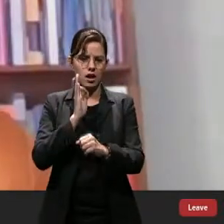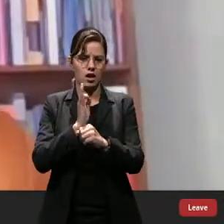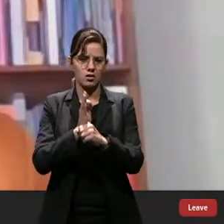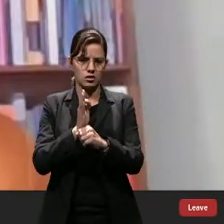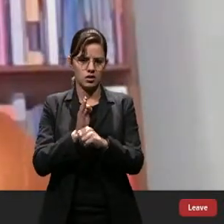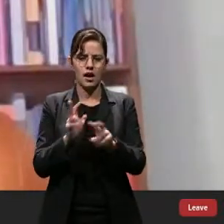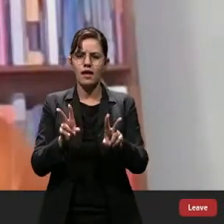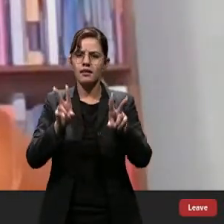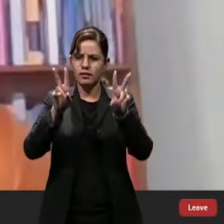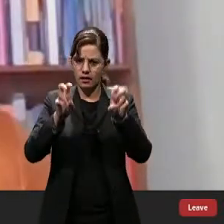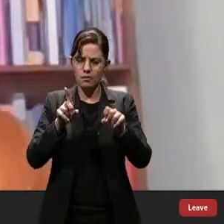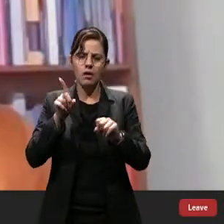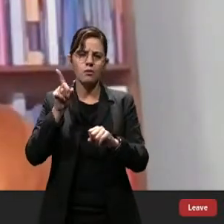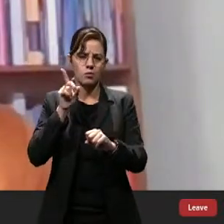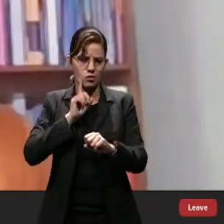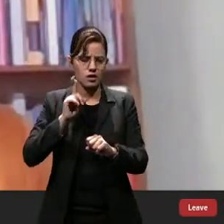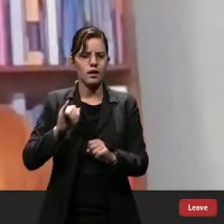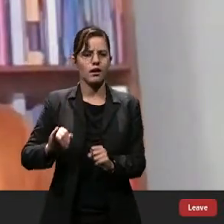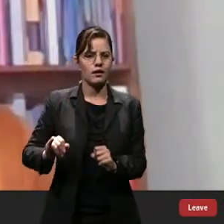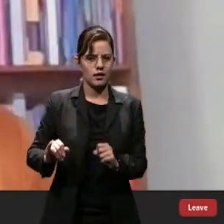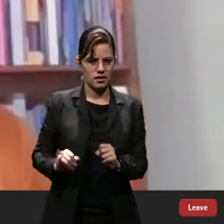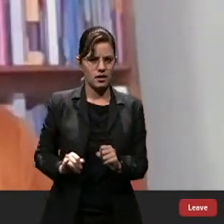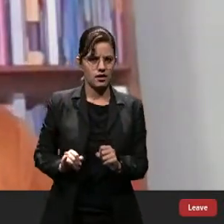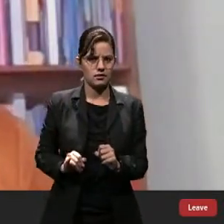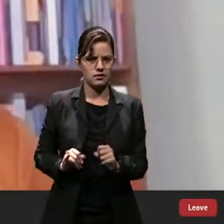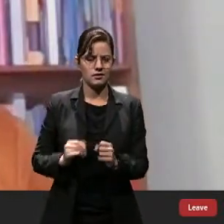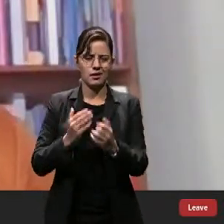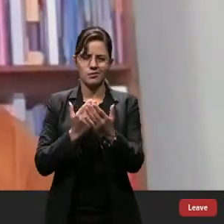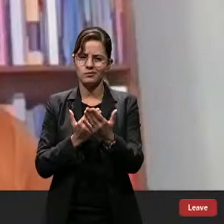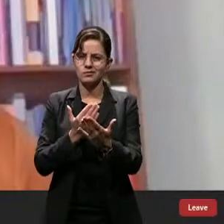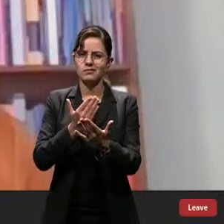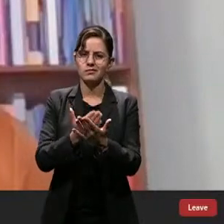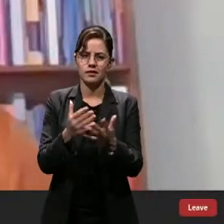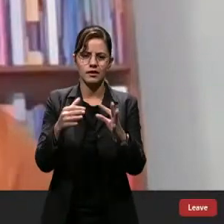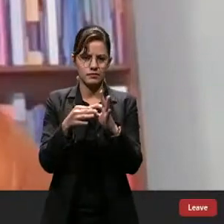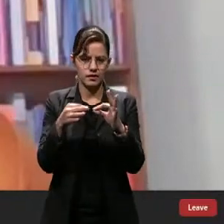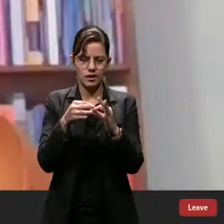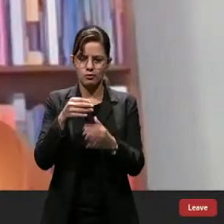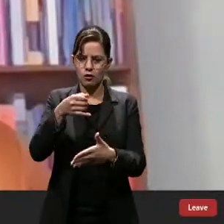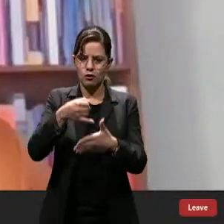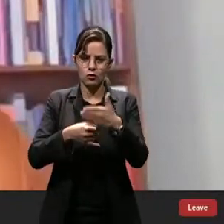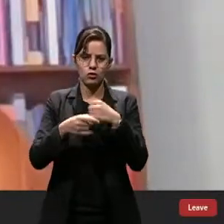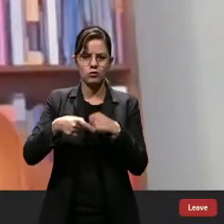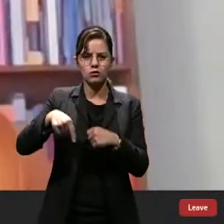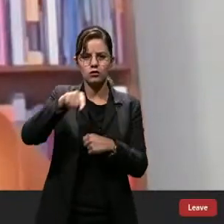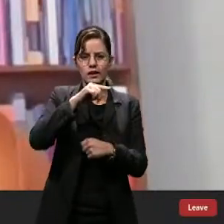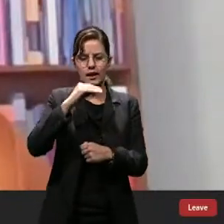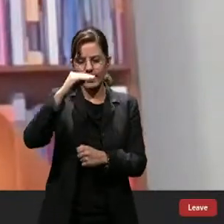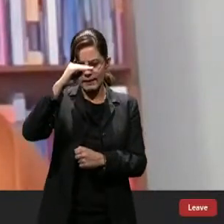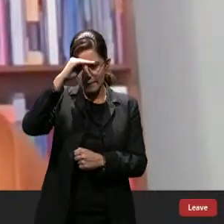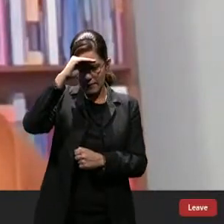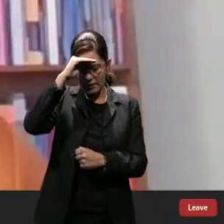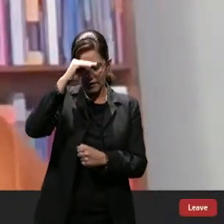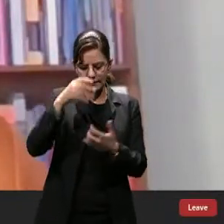an agenda that women have to reflect in a deeper